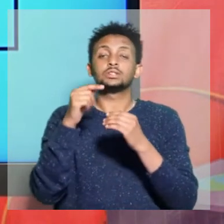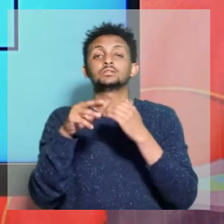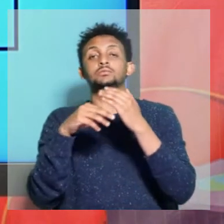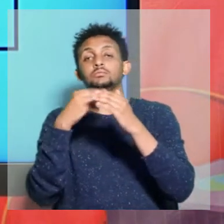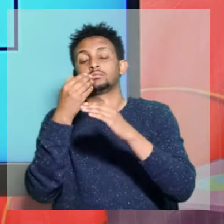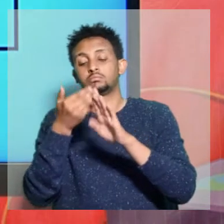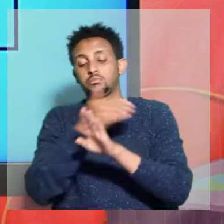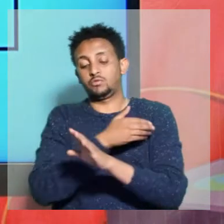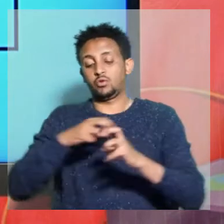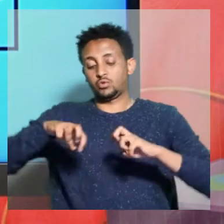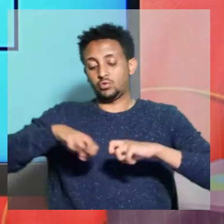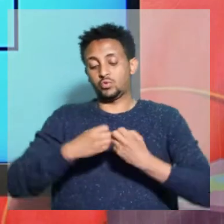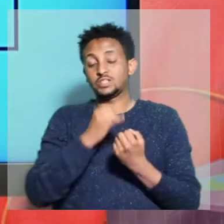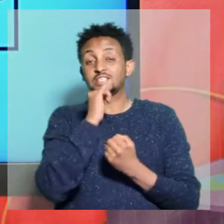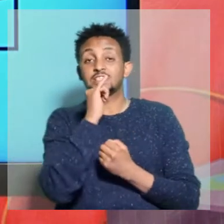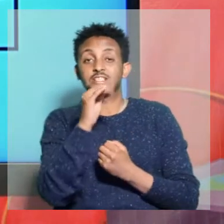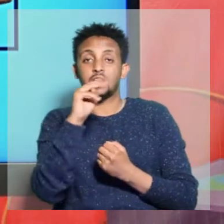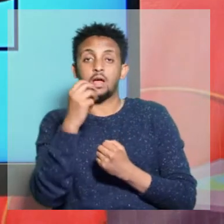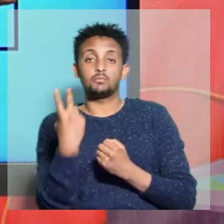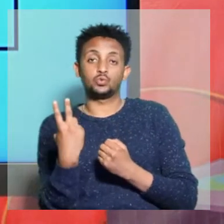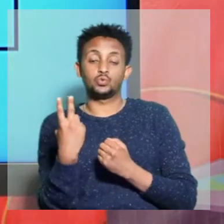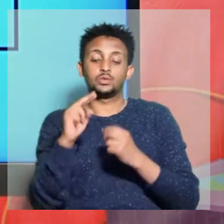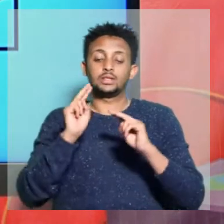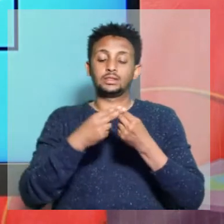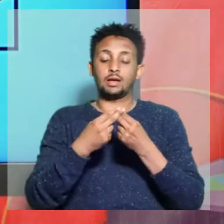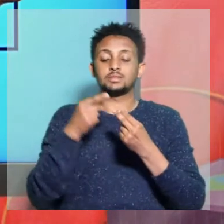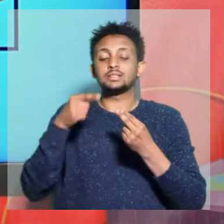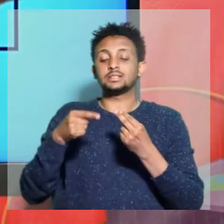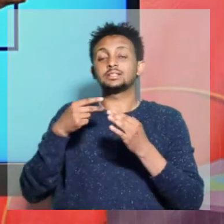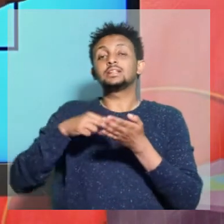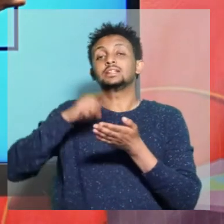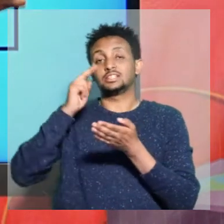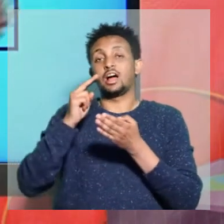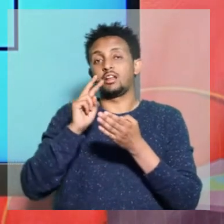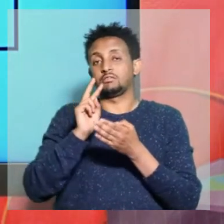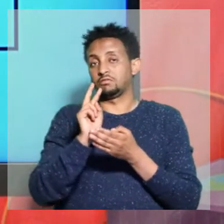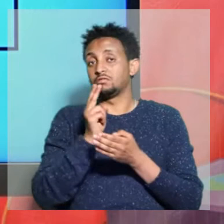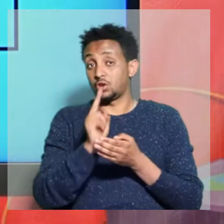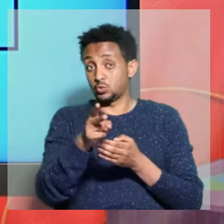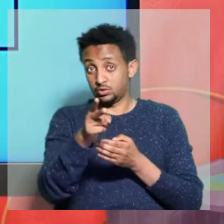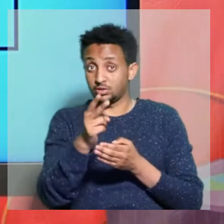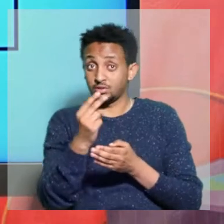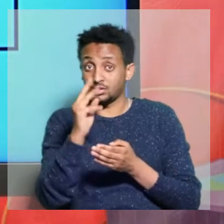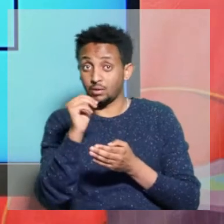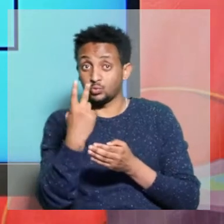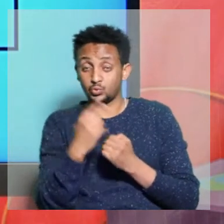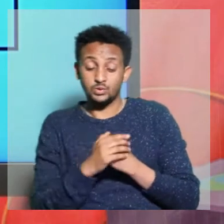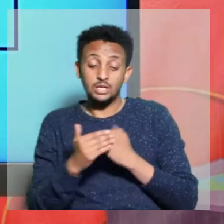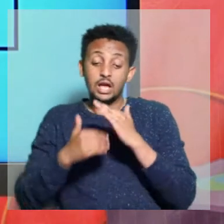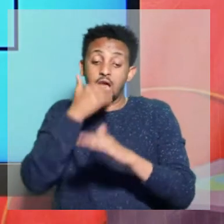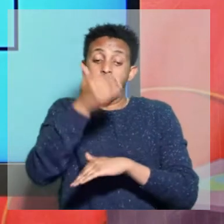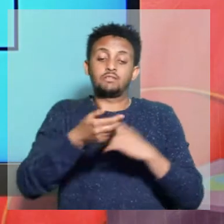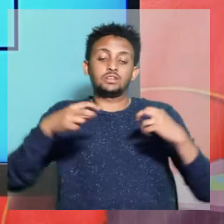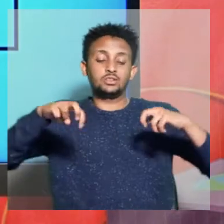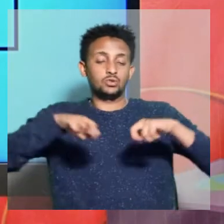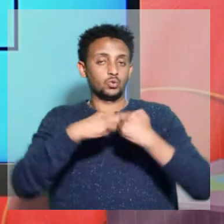momentum before collision, is m2 times its initial velocity u2. After collision,